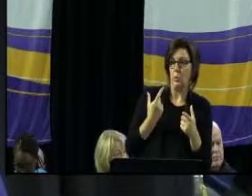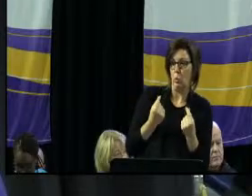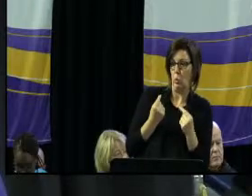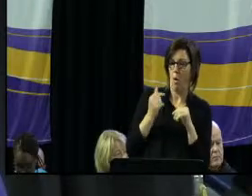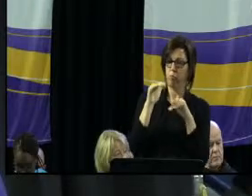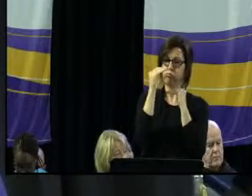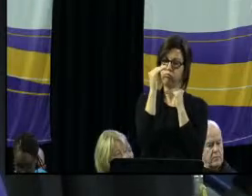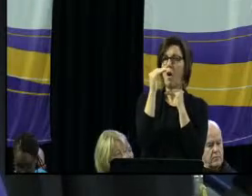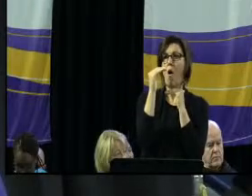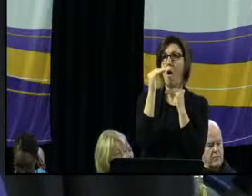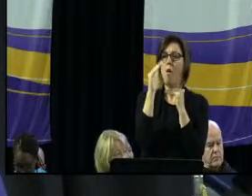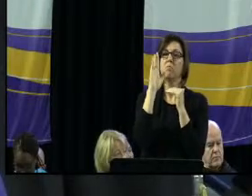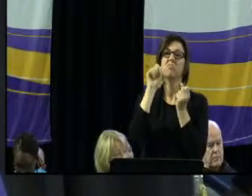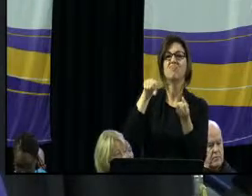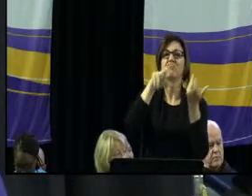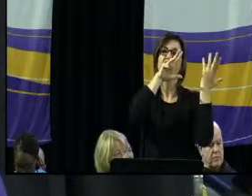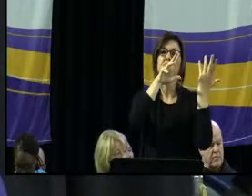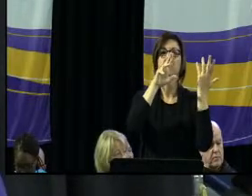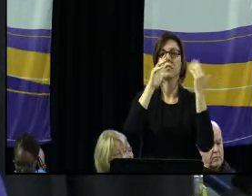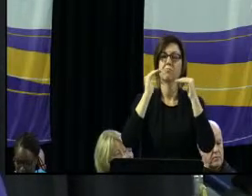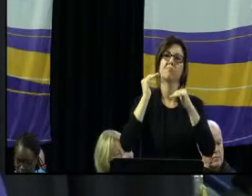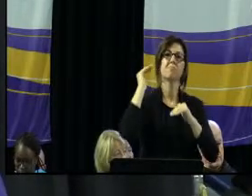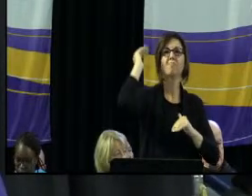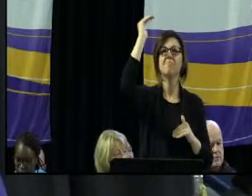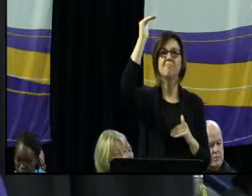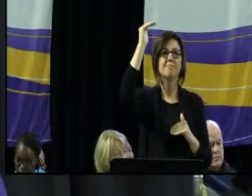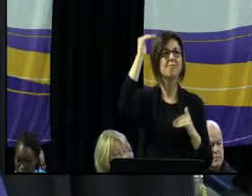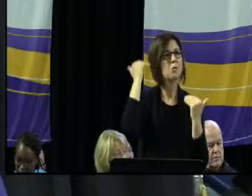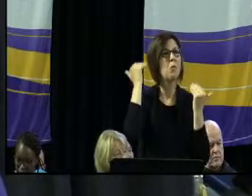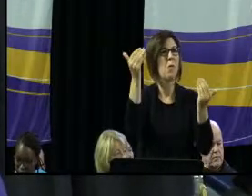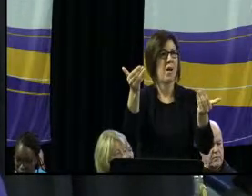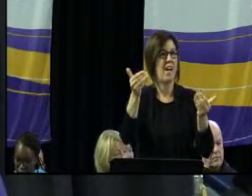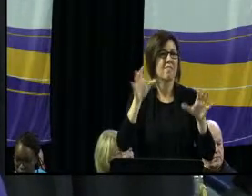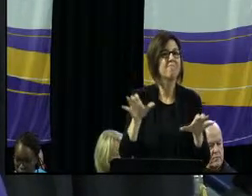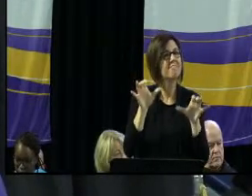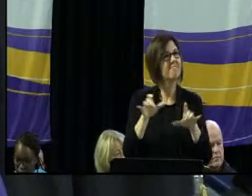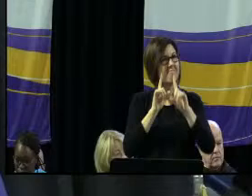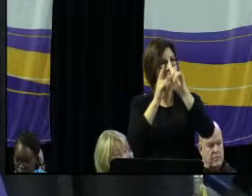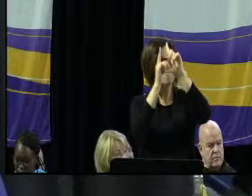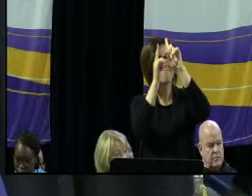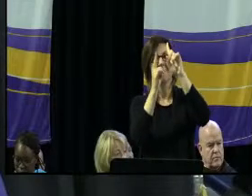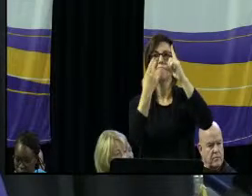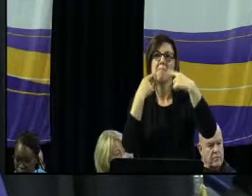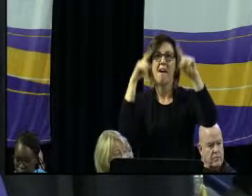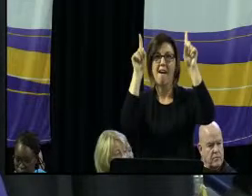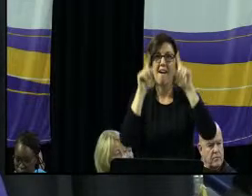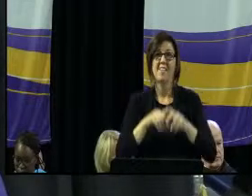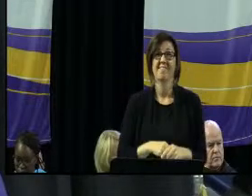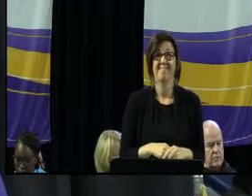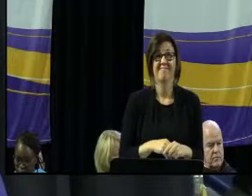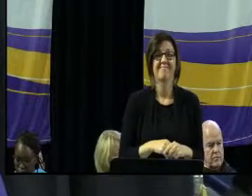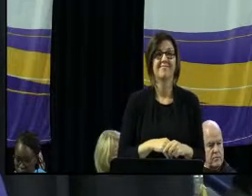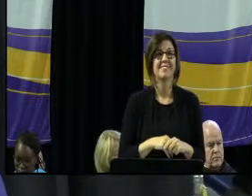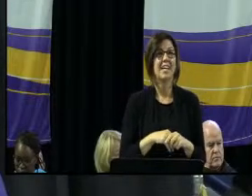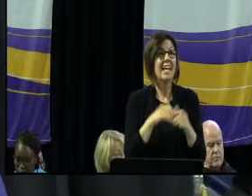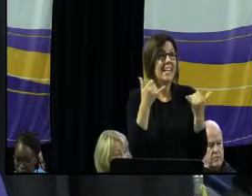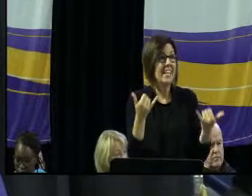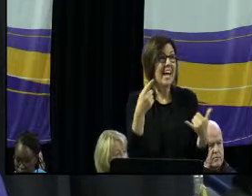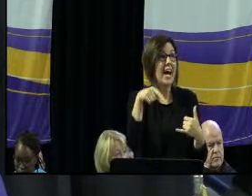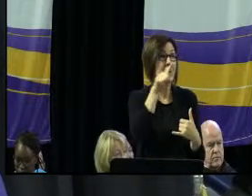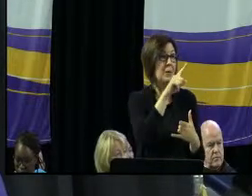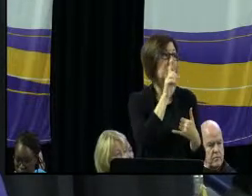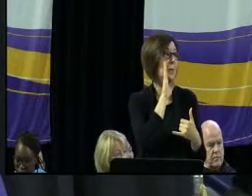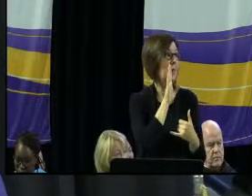of 2022 to set new goals, but to not make new limits. Every one of you here are about to walk across the stage and